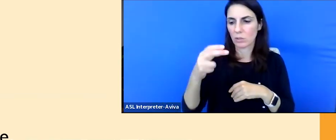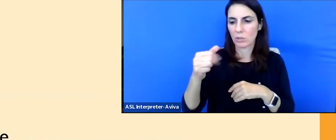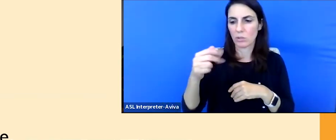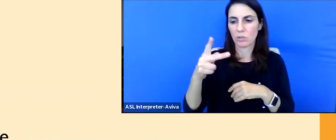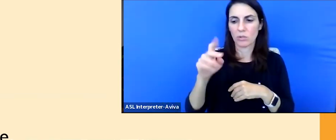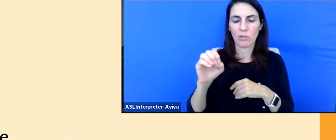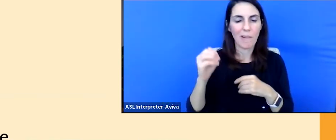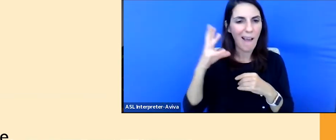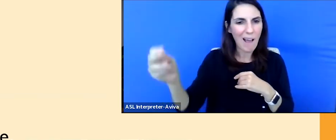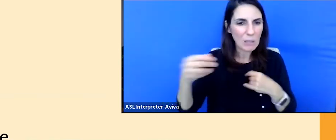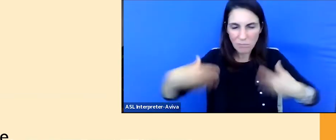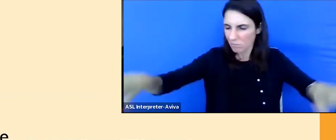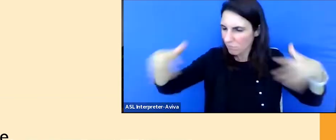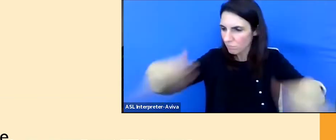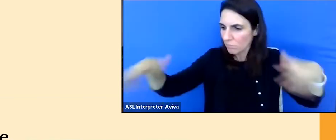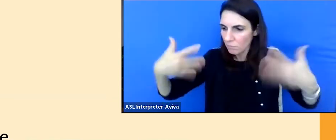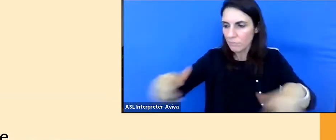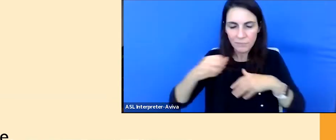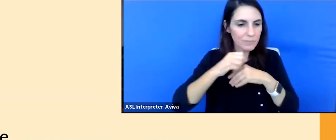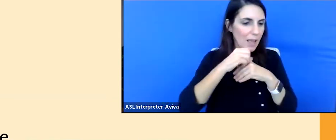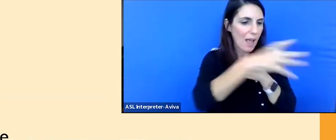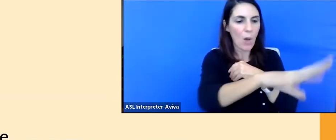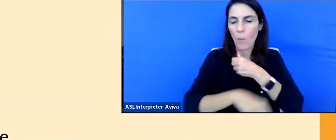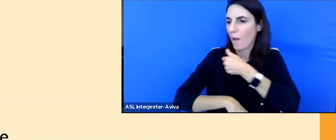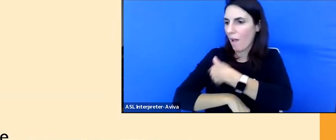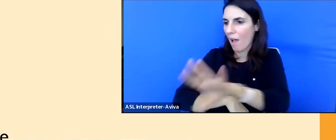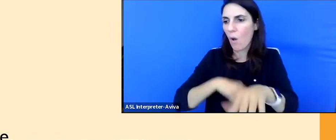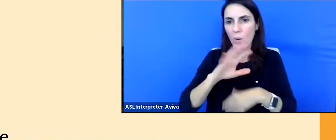If you're able, shake them out.